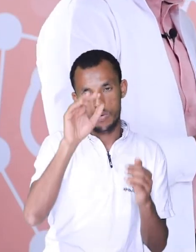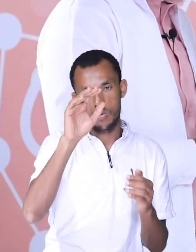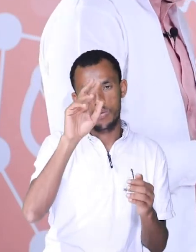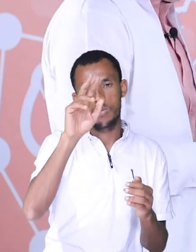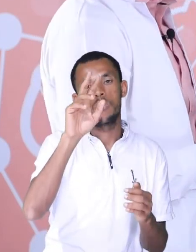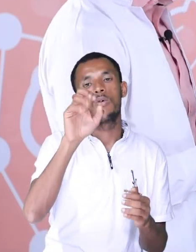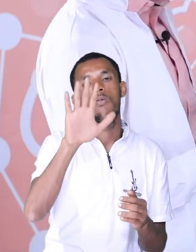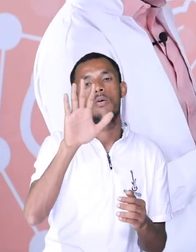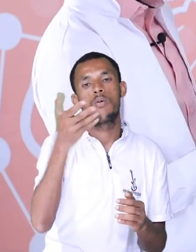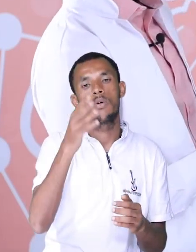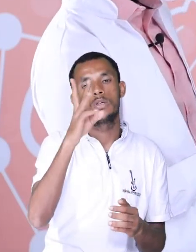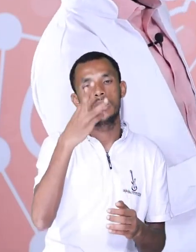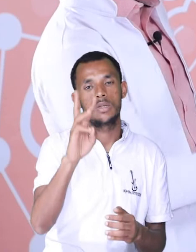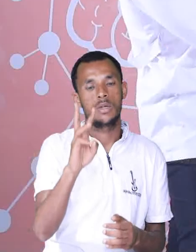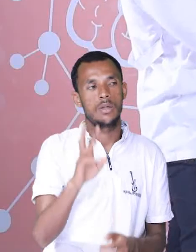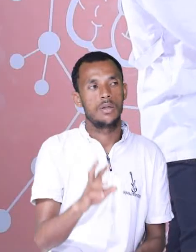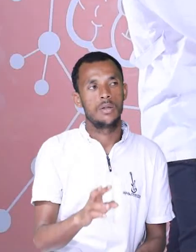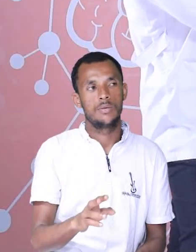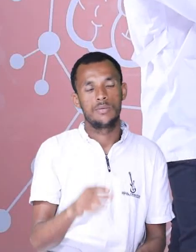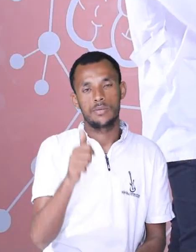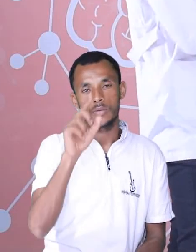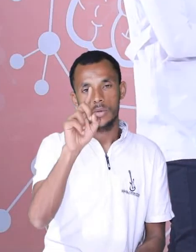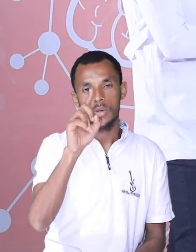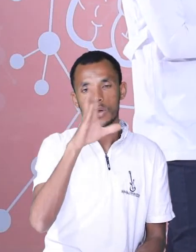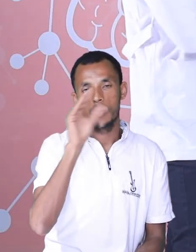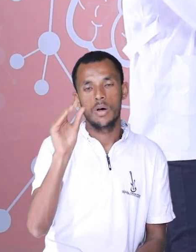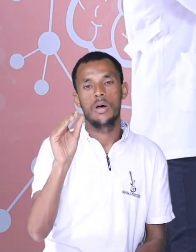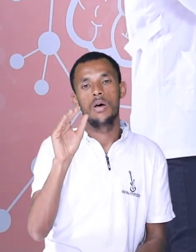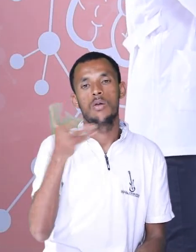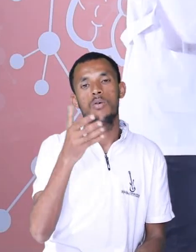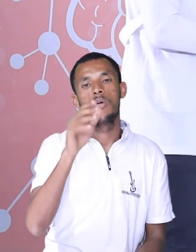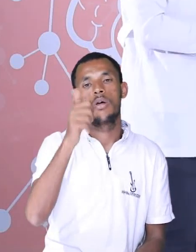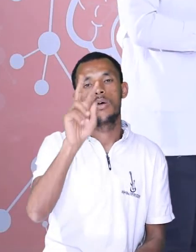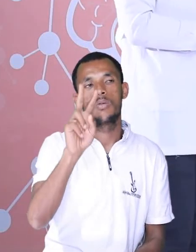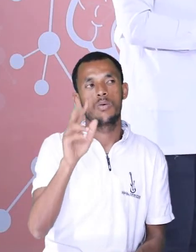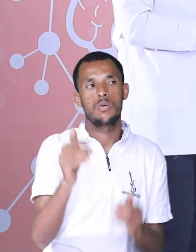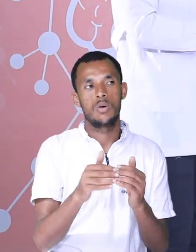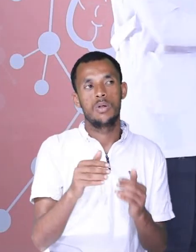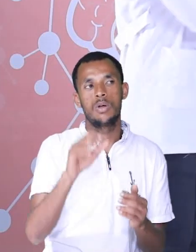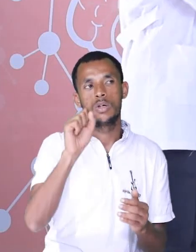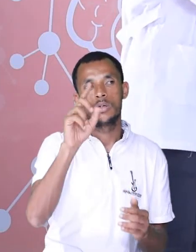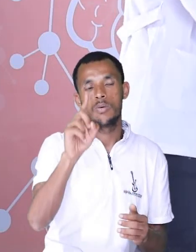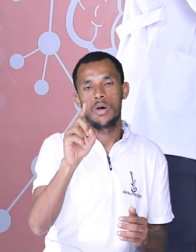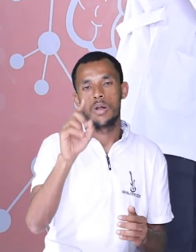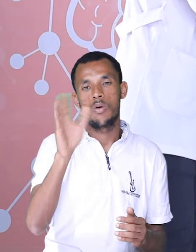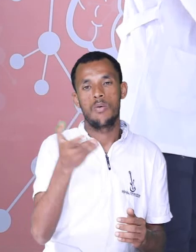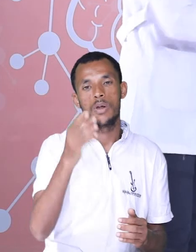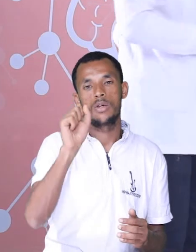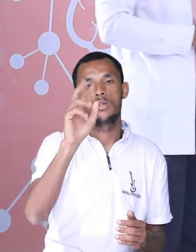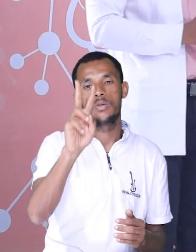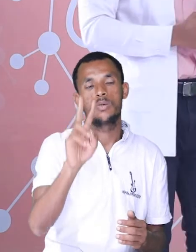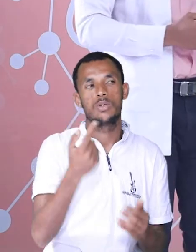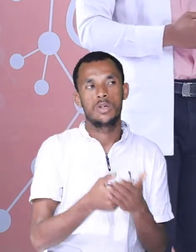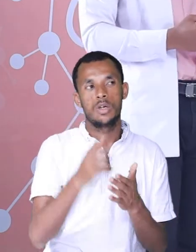16. B, A1 over A2 is equal to S1 over S2. This S1